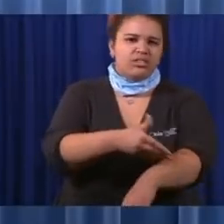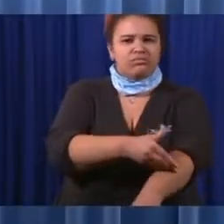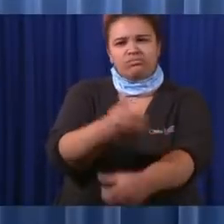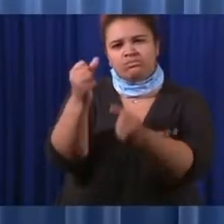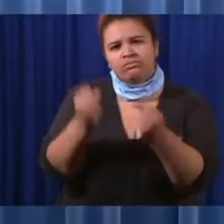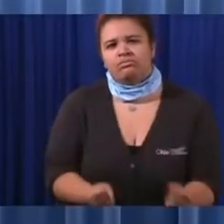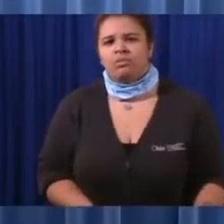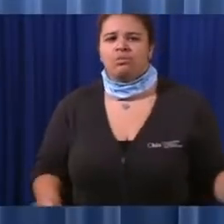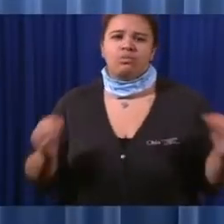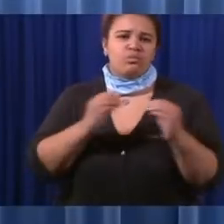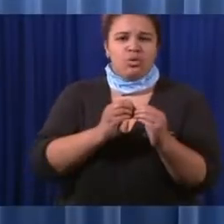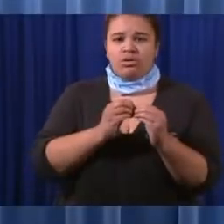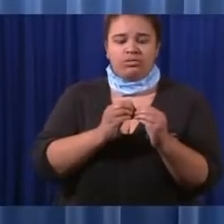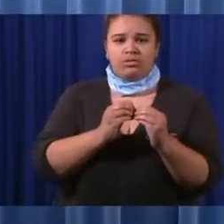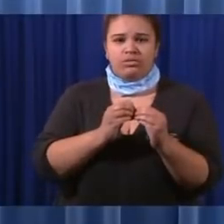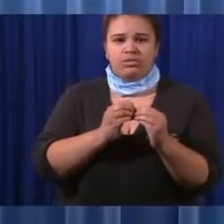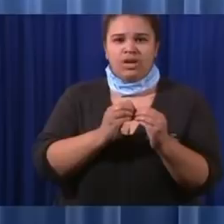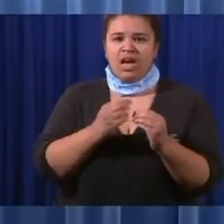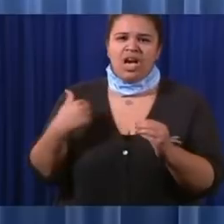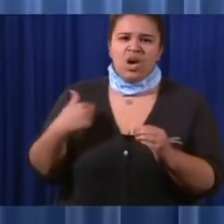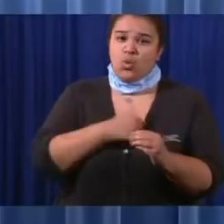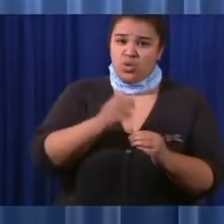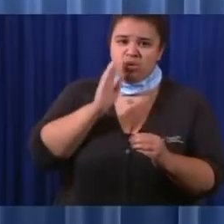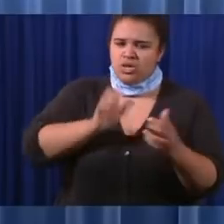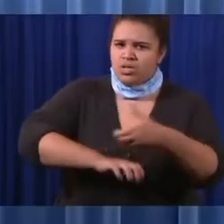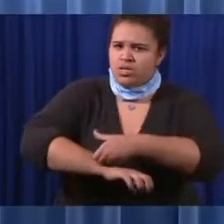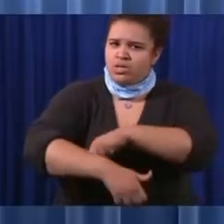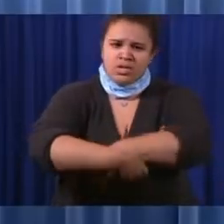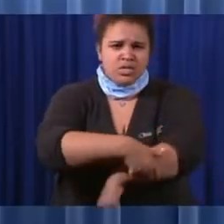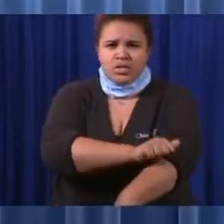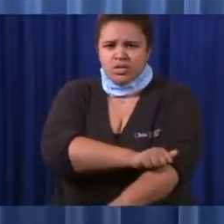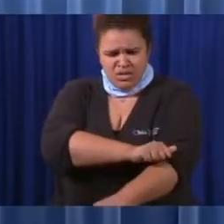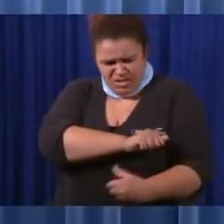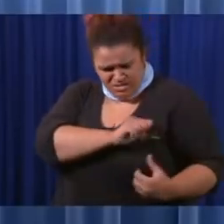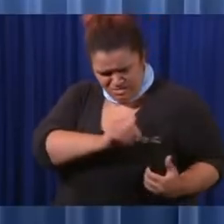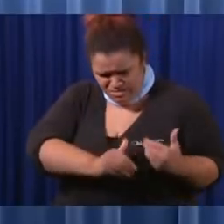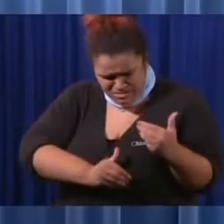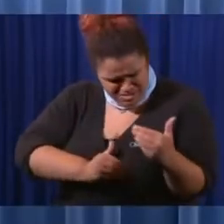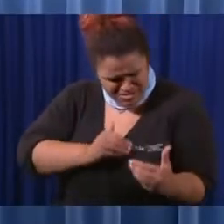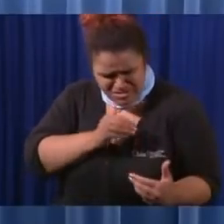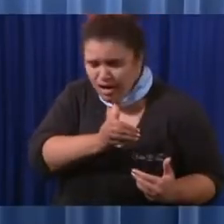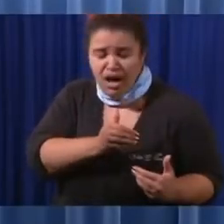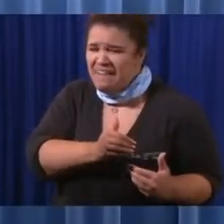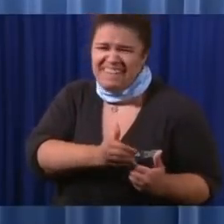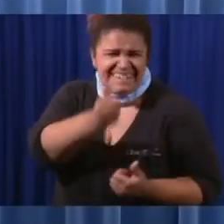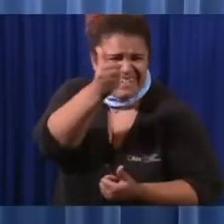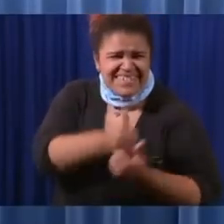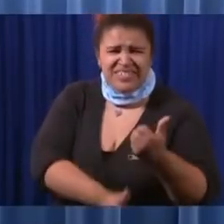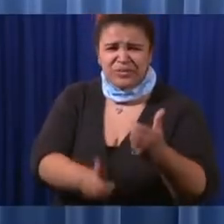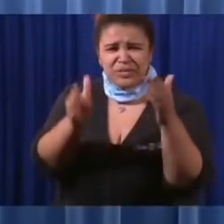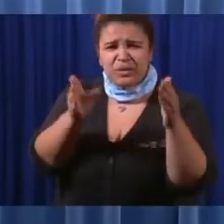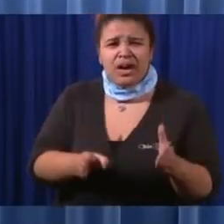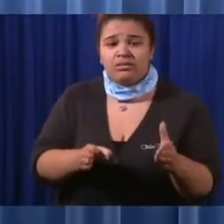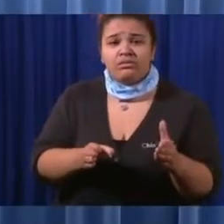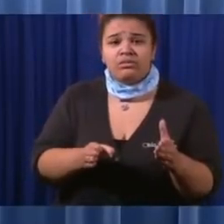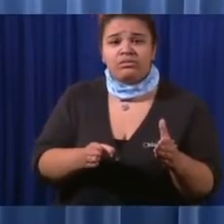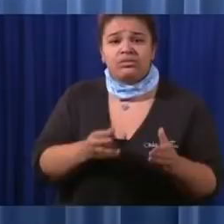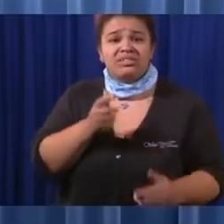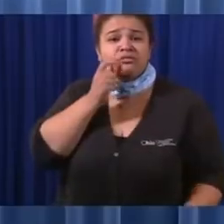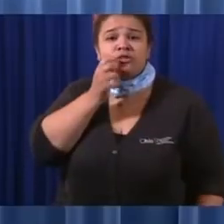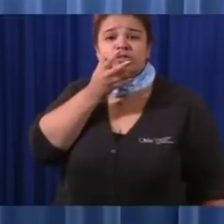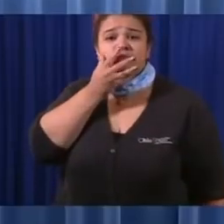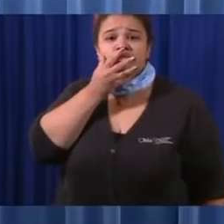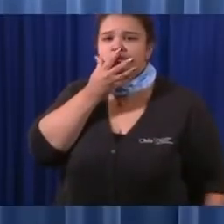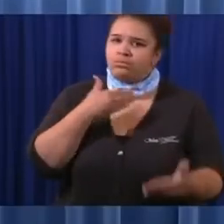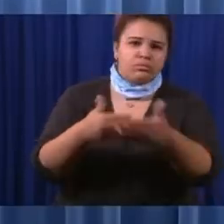every Ohioan, whatever their color, wherever they live, will have the